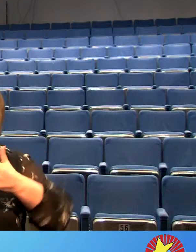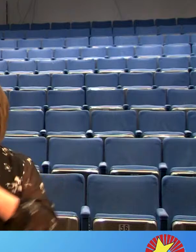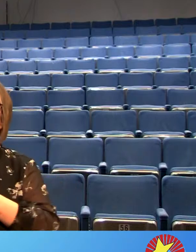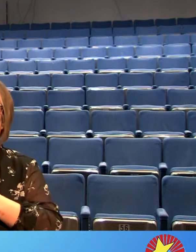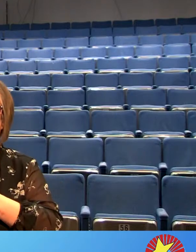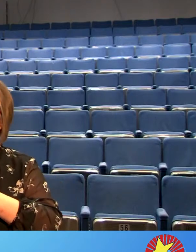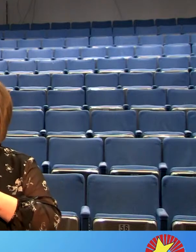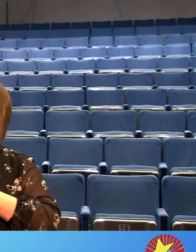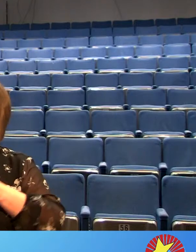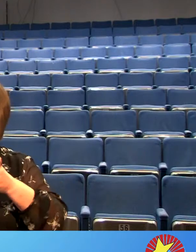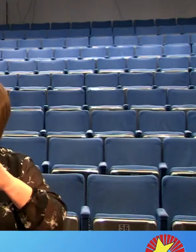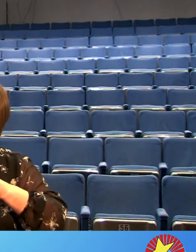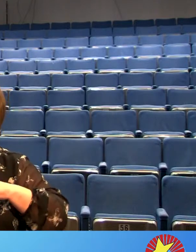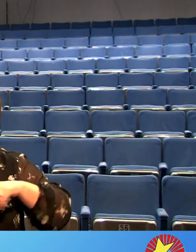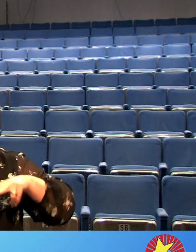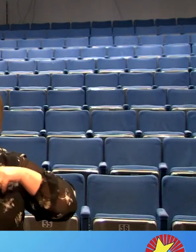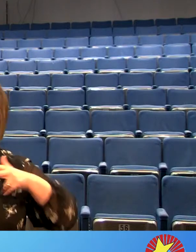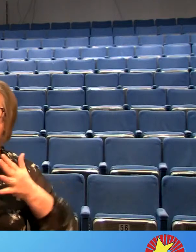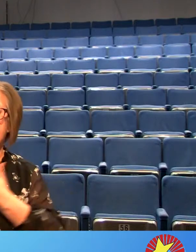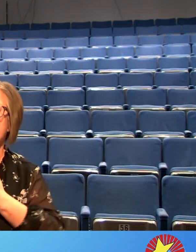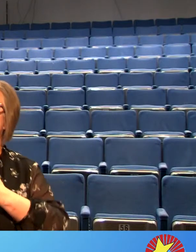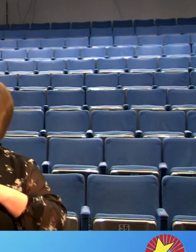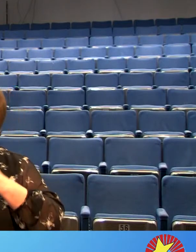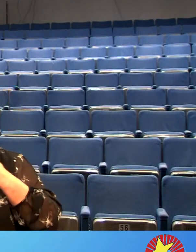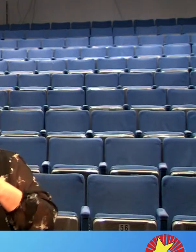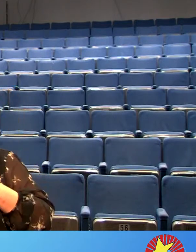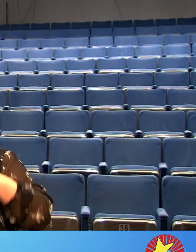We also will be doing more walkthroughs as administrators